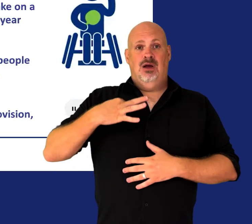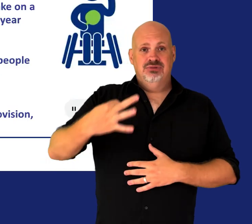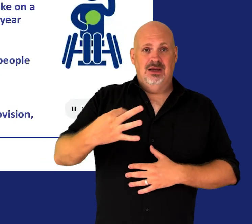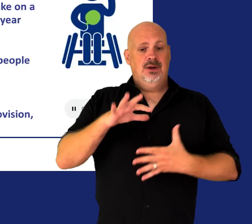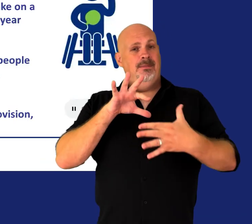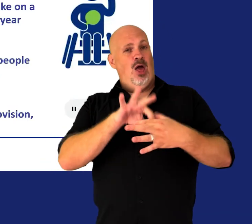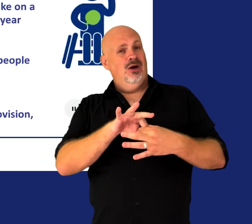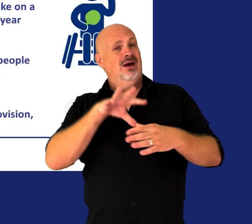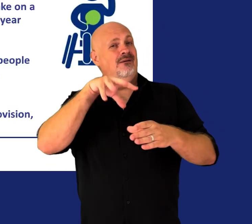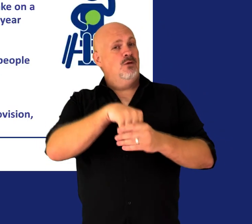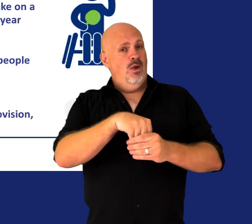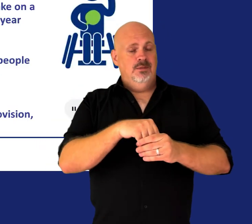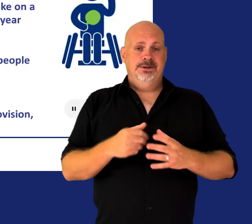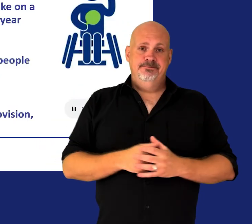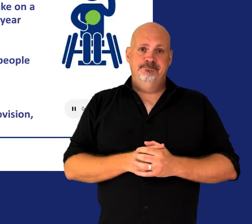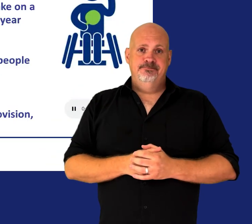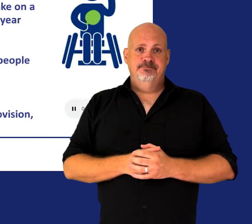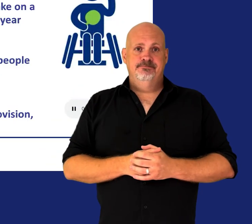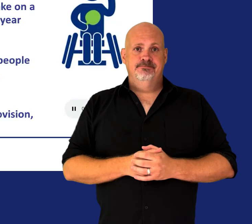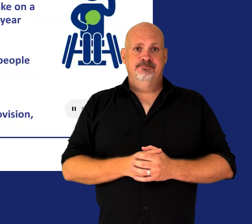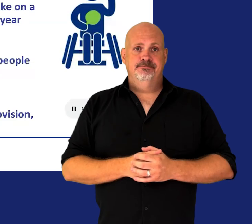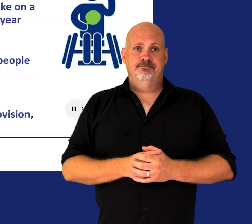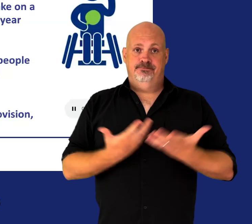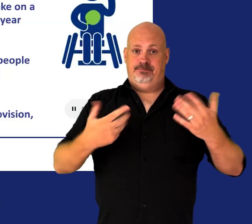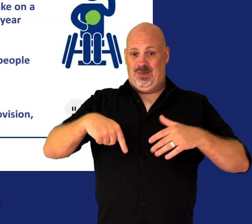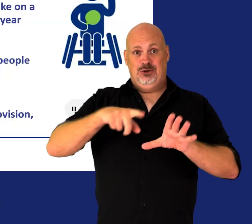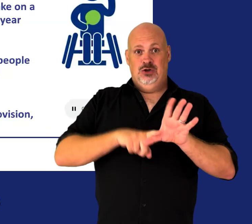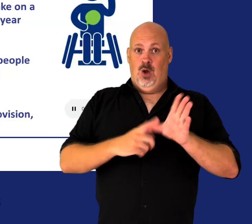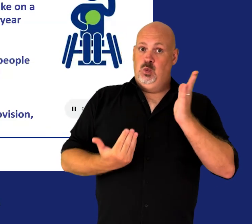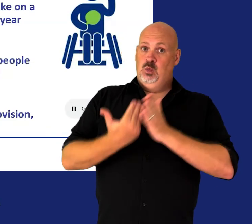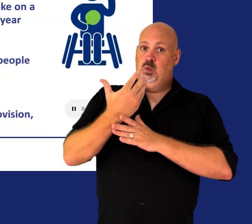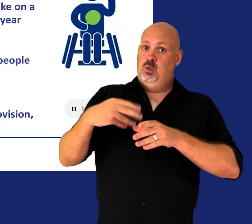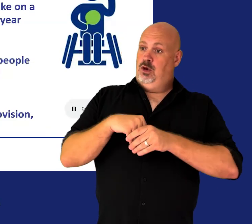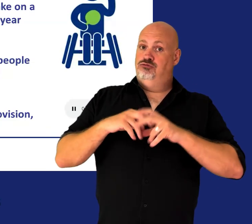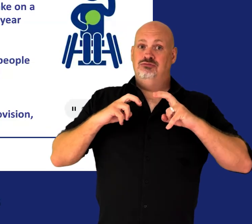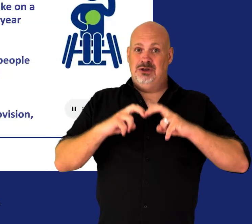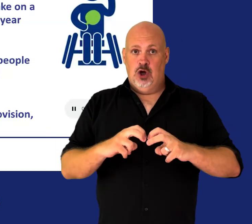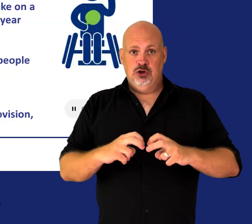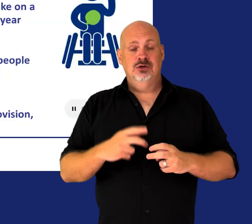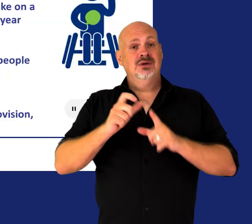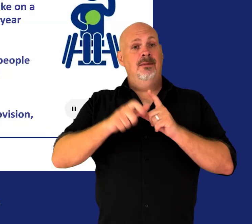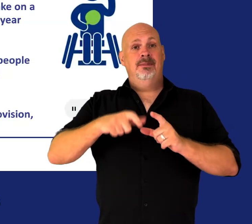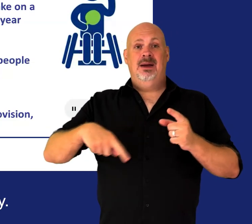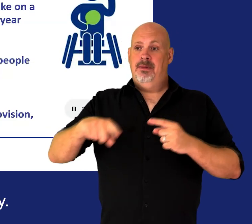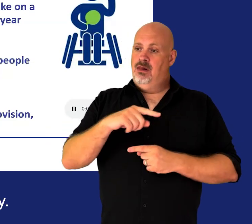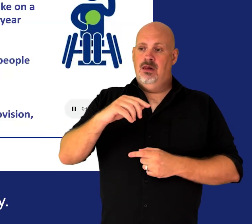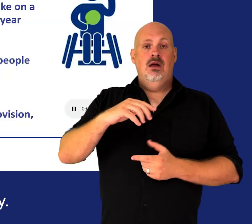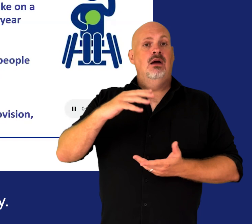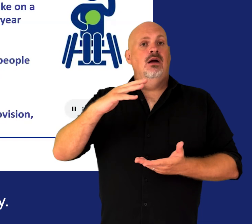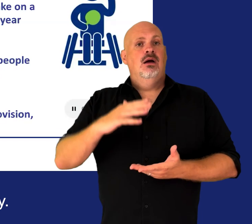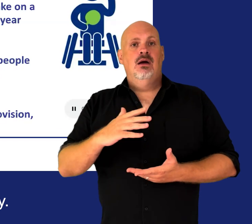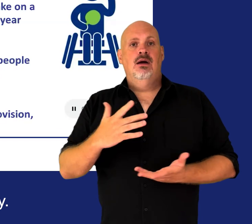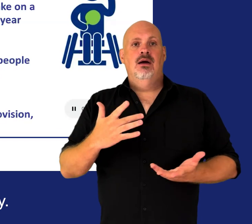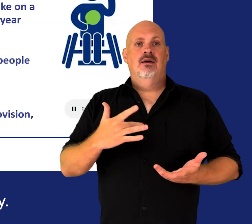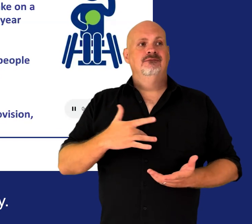Now, representation, belonging and involvement. New to the research this year, disabled people are less likely to